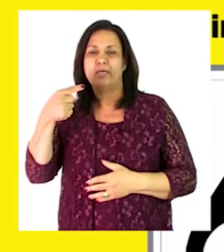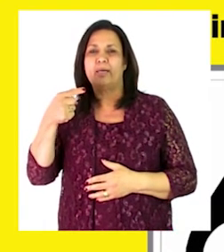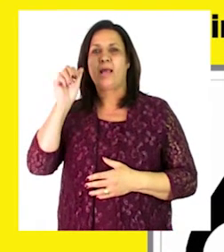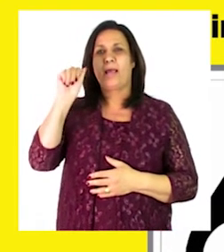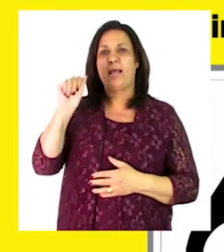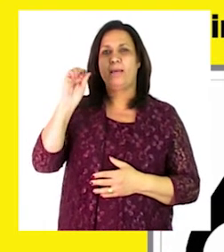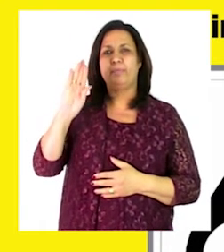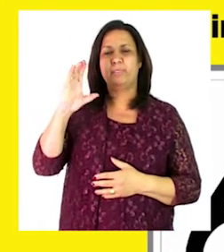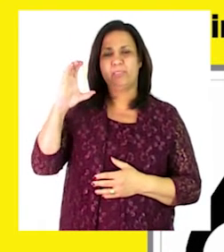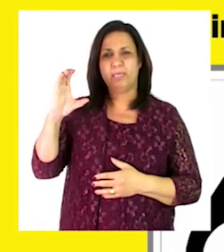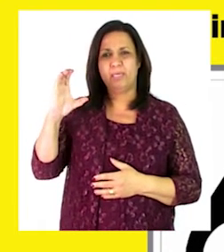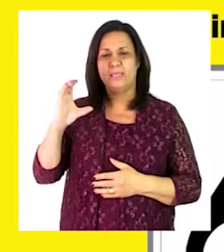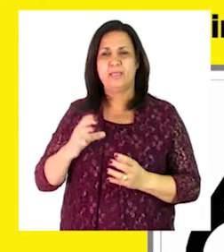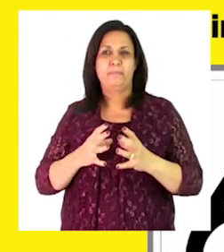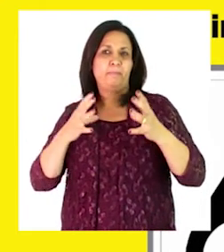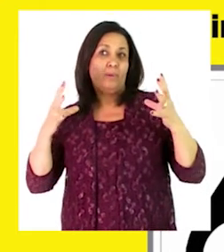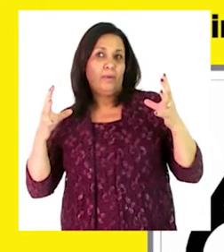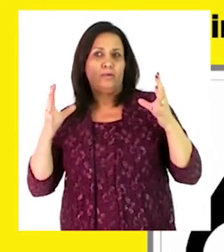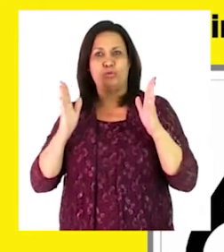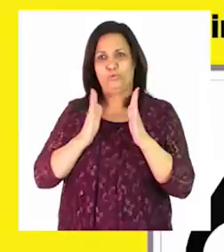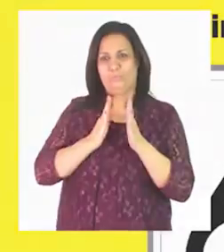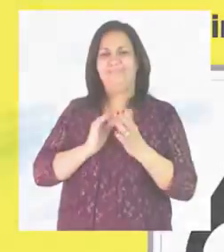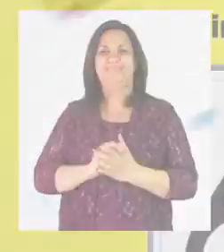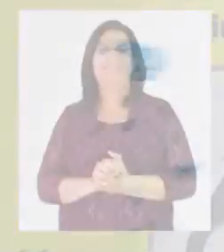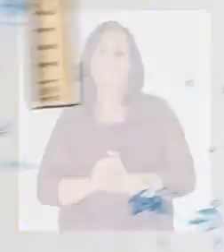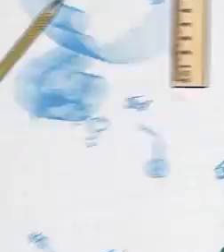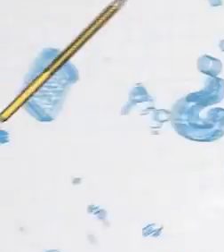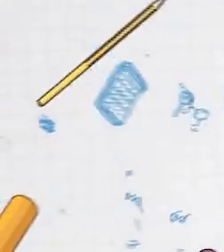subtraction, alphabet, and size.